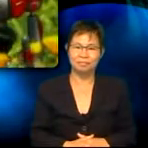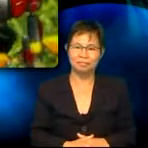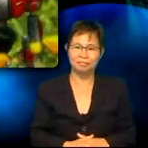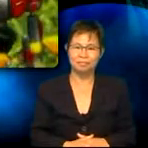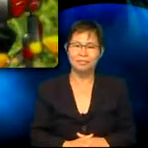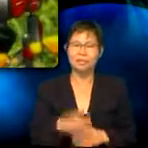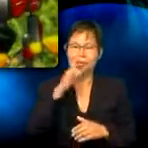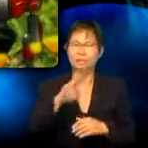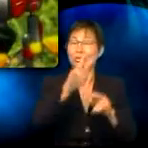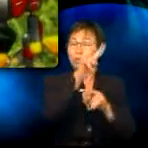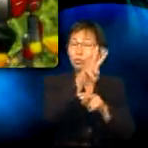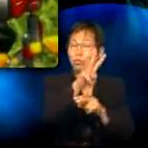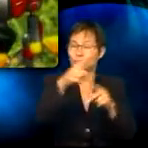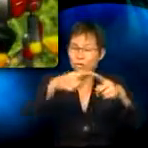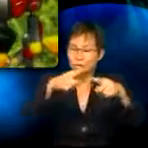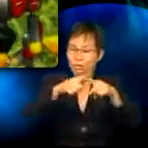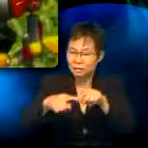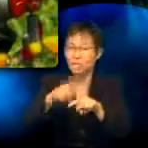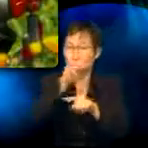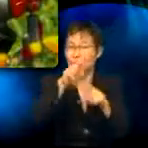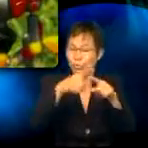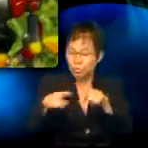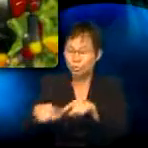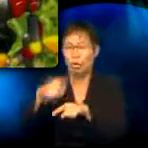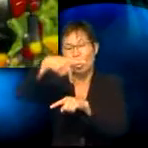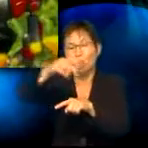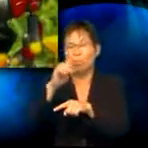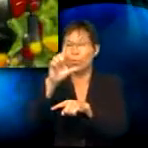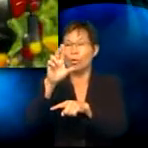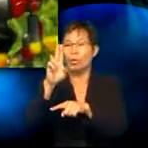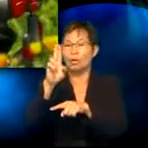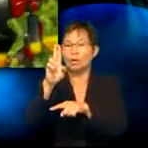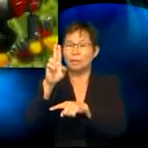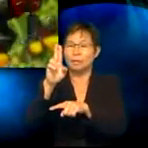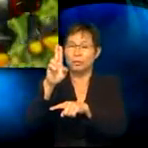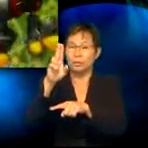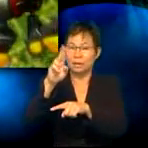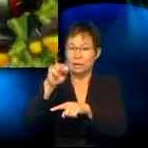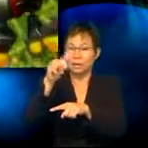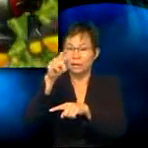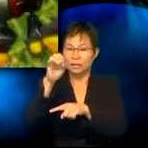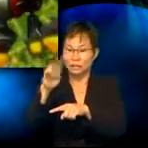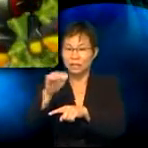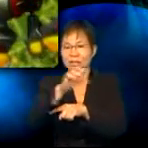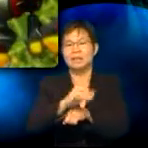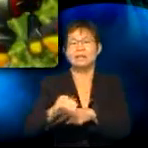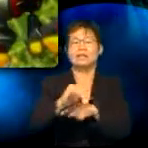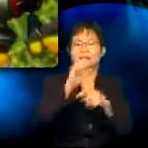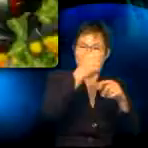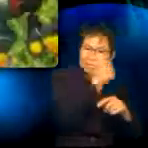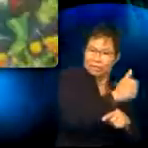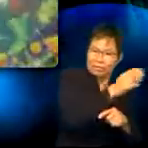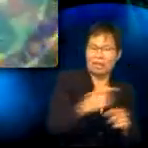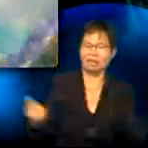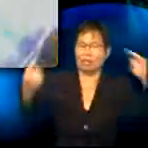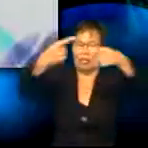There are two types of pollination. They are self-pollination and cross-pollination.